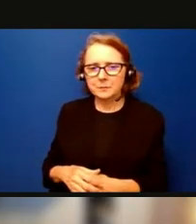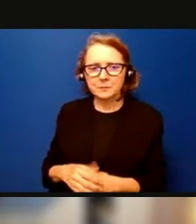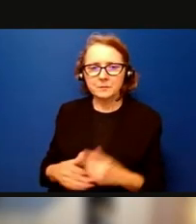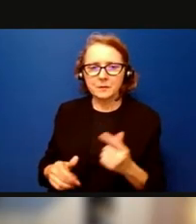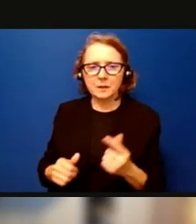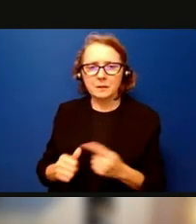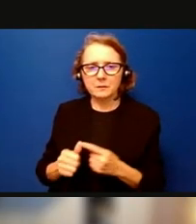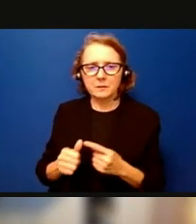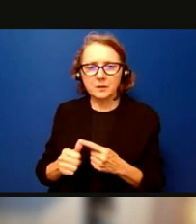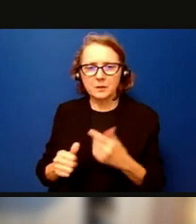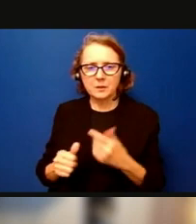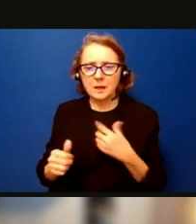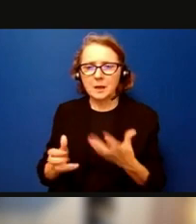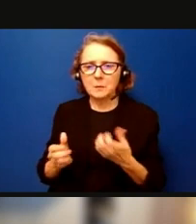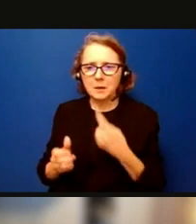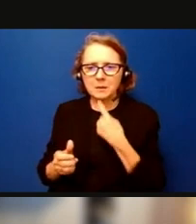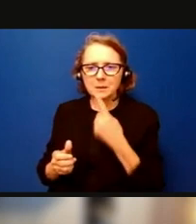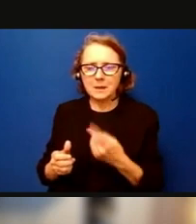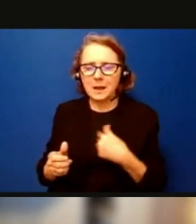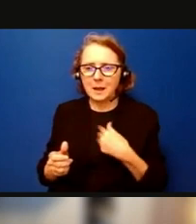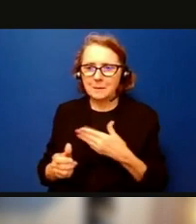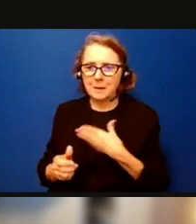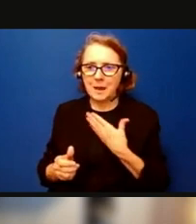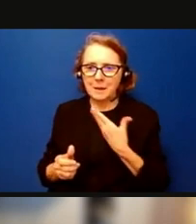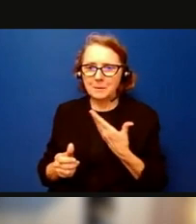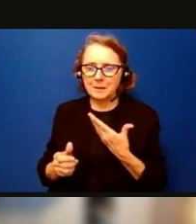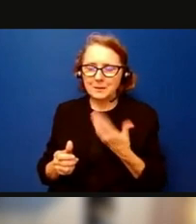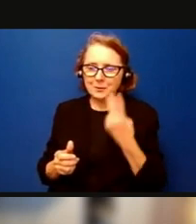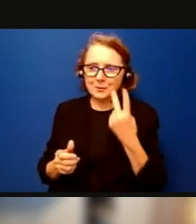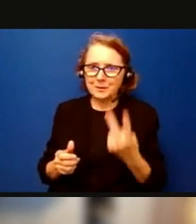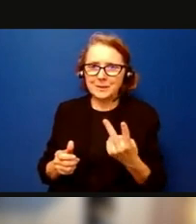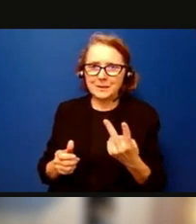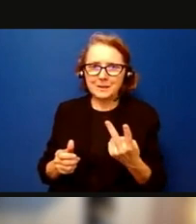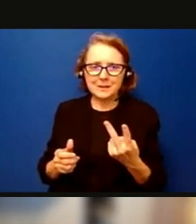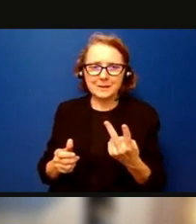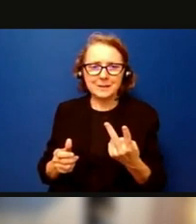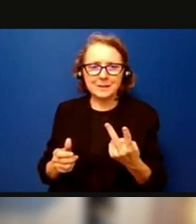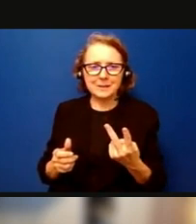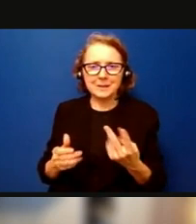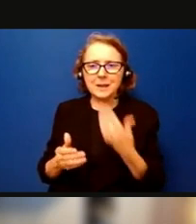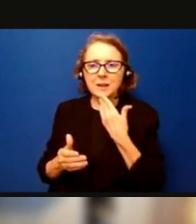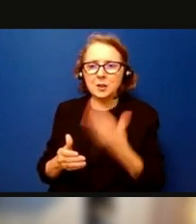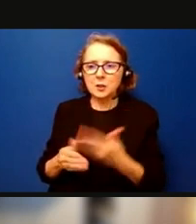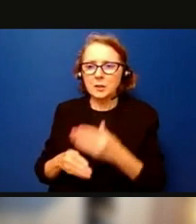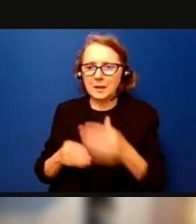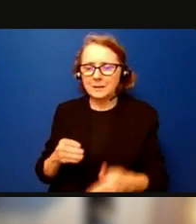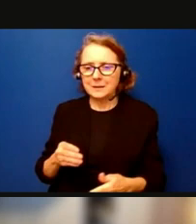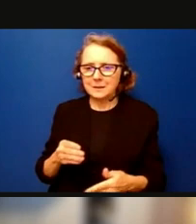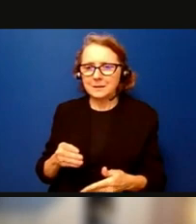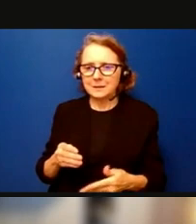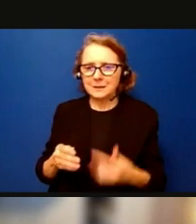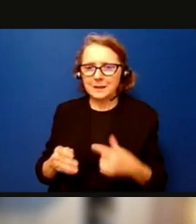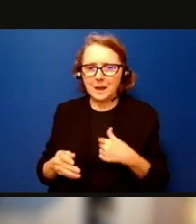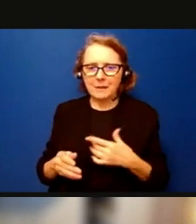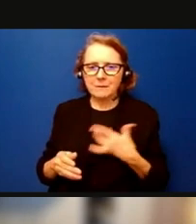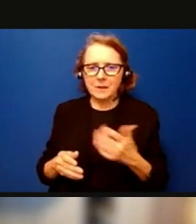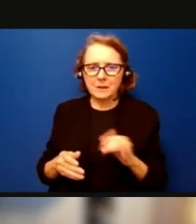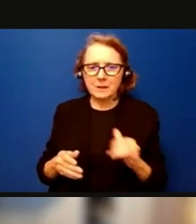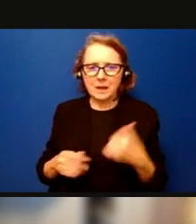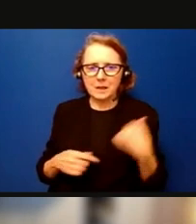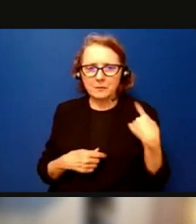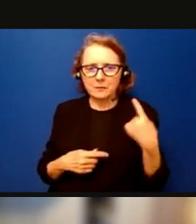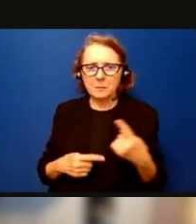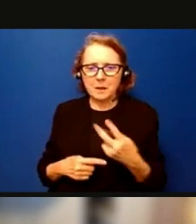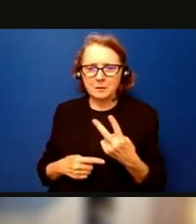of all, I wanted to say that how happy I am to kind of see a good ending here. You know, I feel like over the past